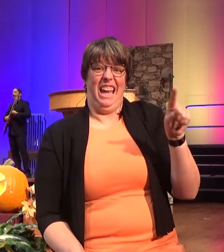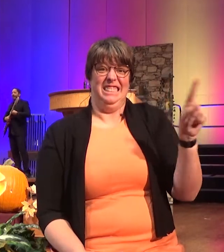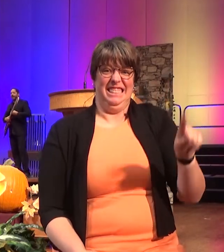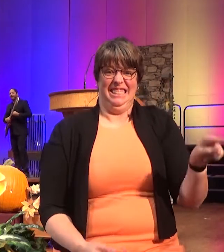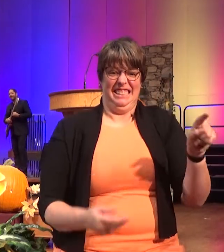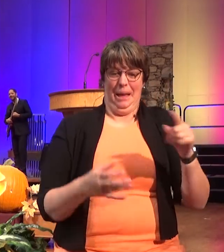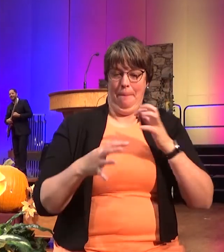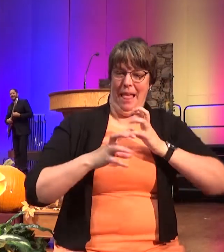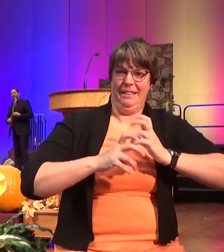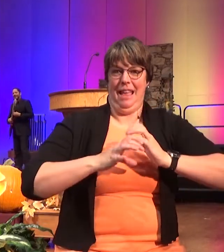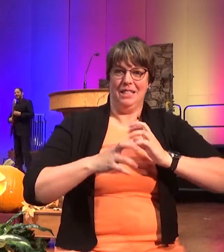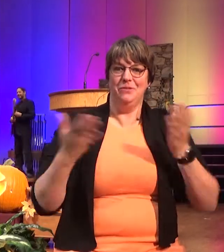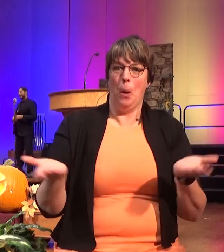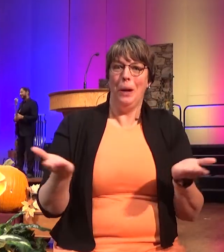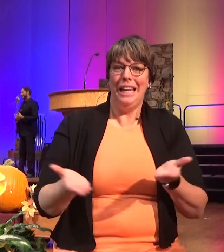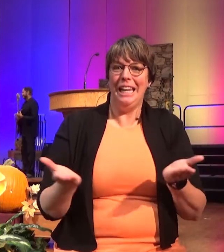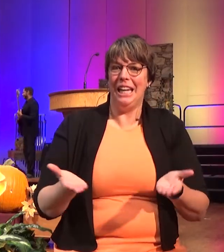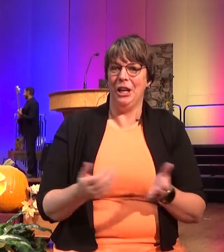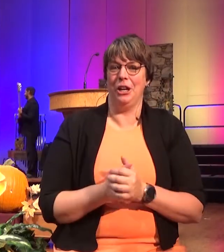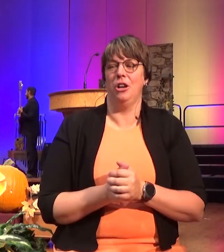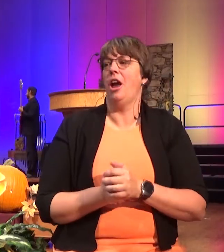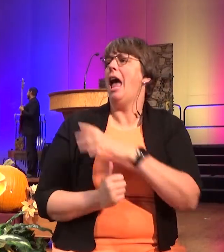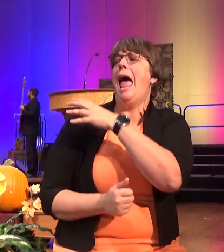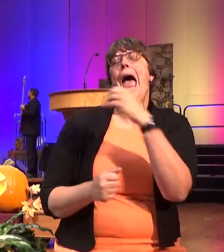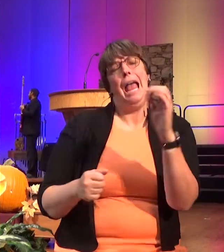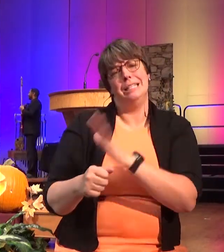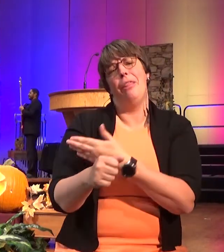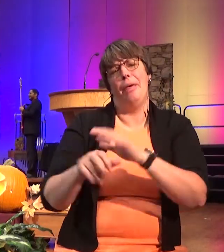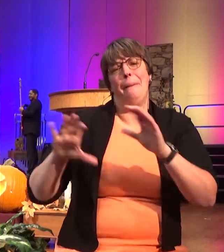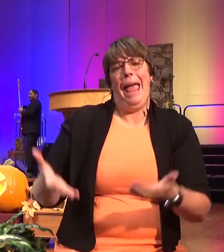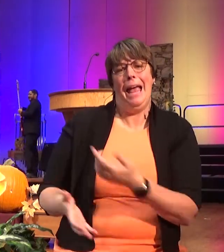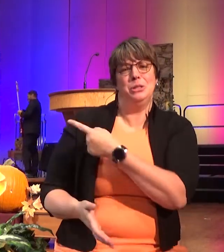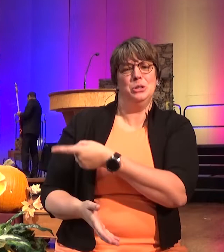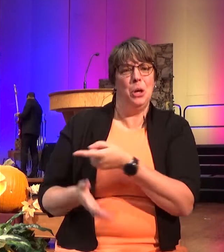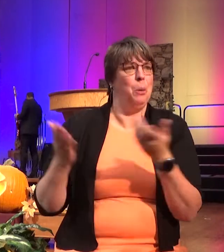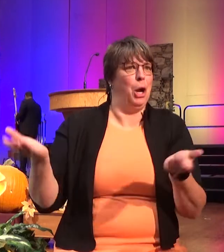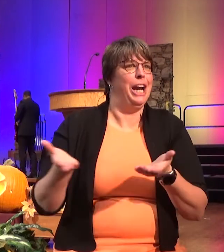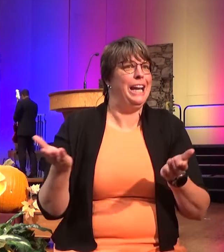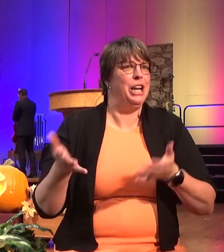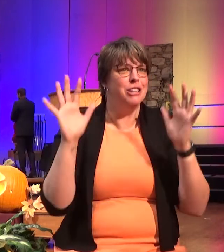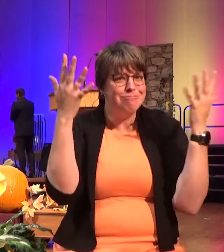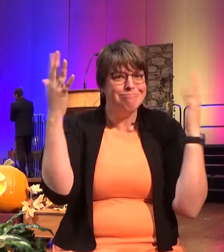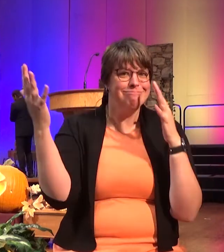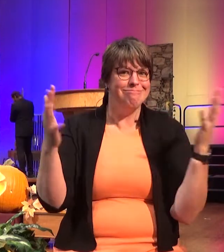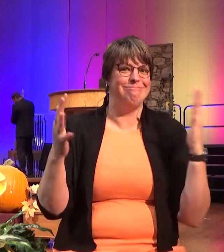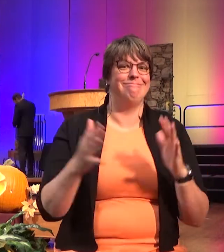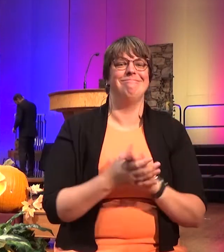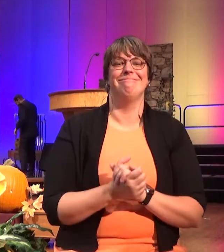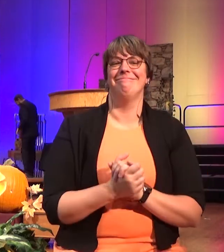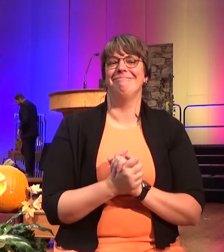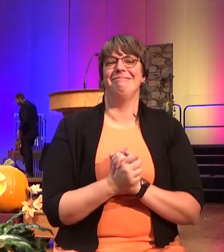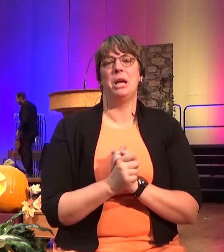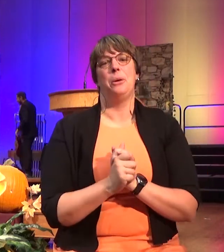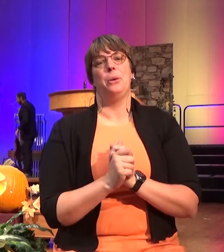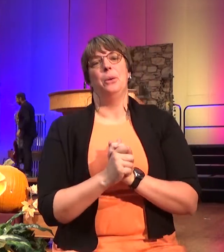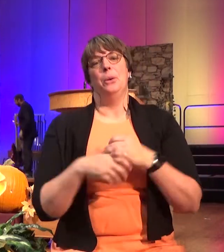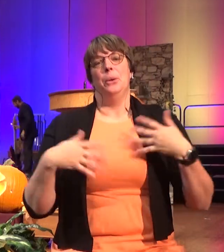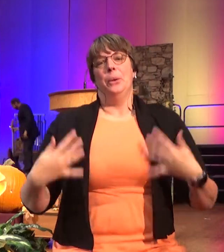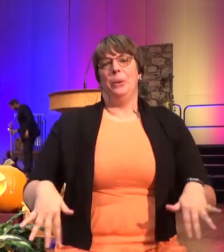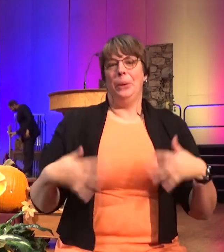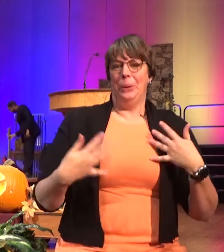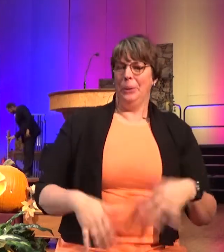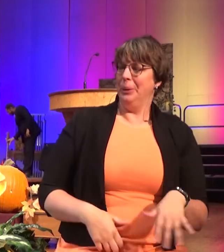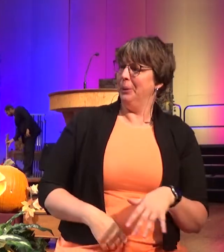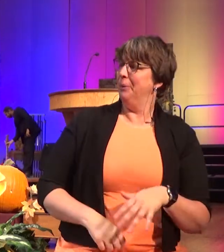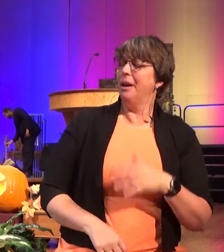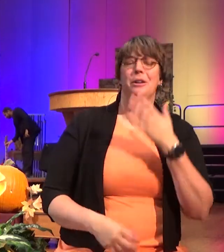As well as Stu's here and Mike's here and Bijou are here too. Yay! Wonderful job. Good